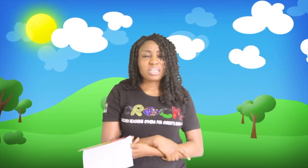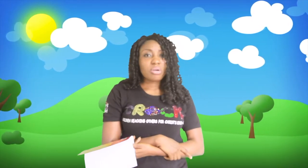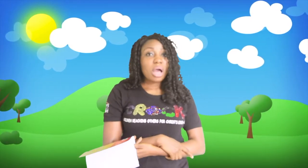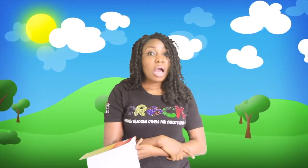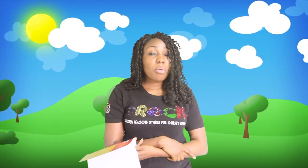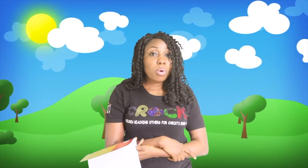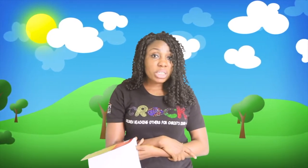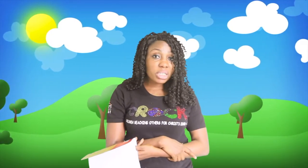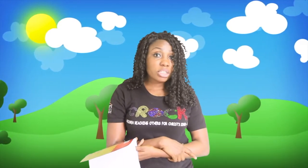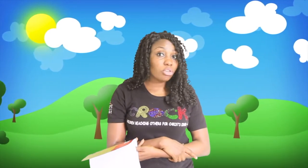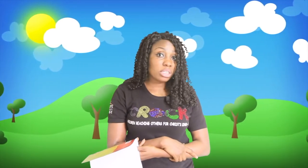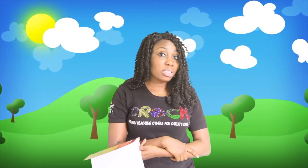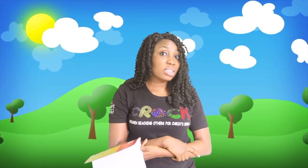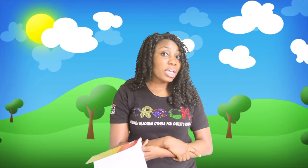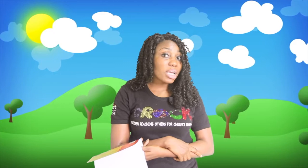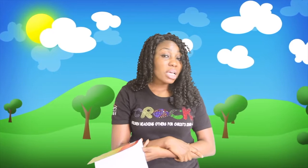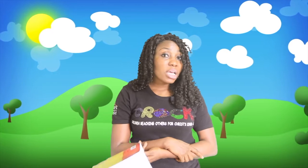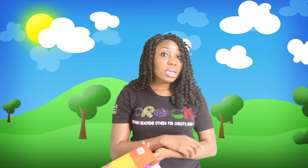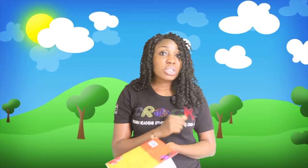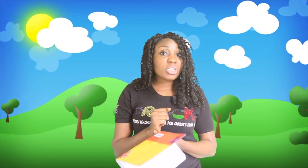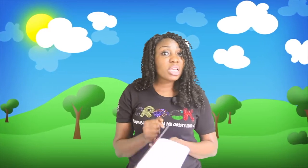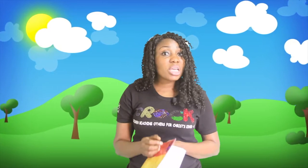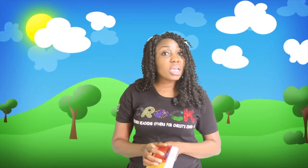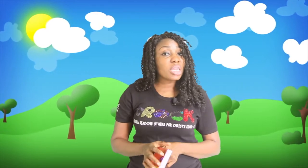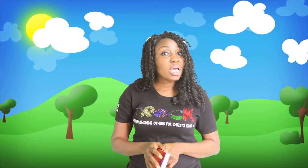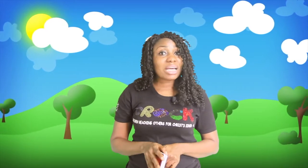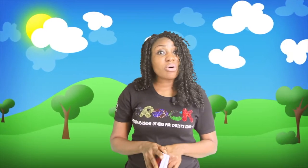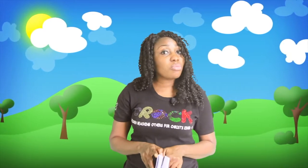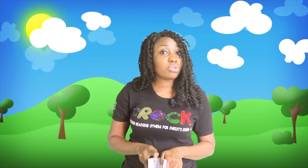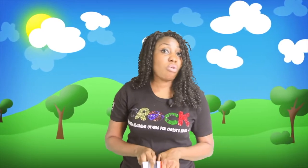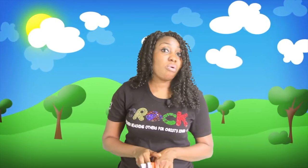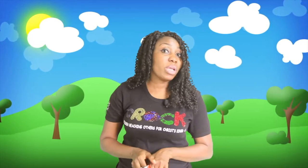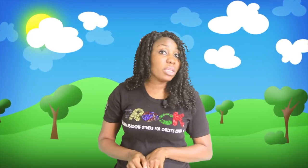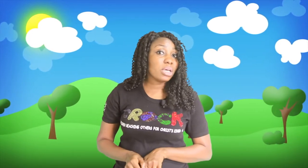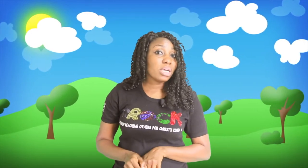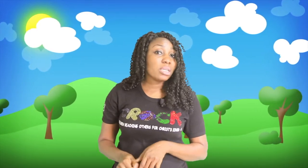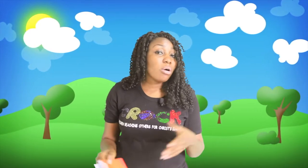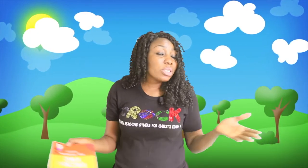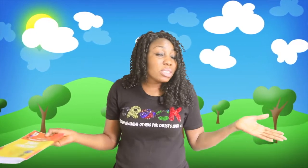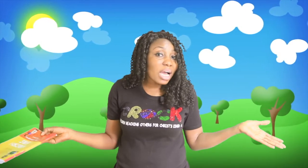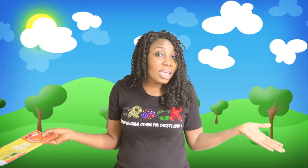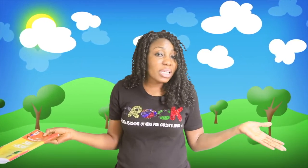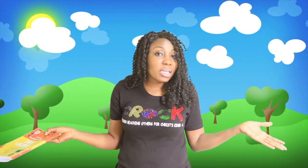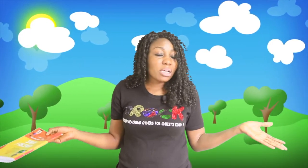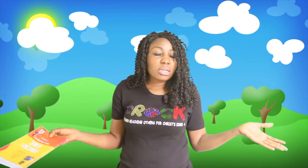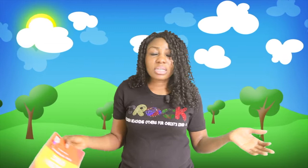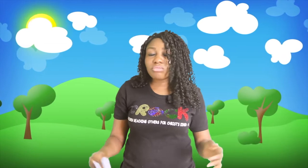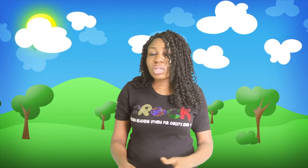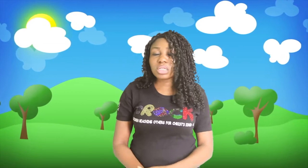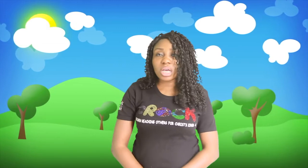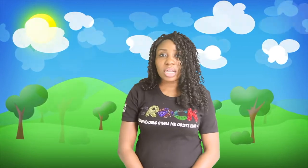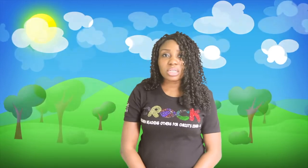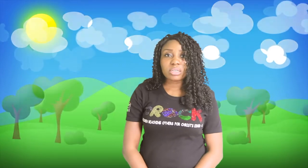sad, watching his daughter sick, shaking, and almost going. Oh, she's dying.